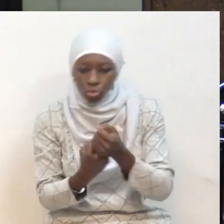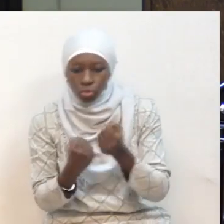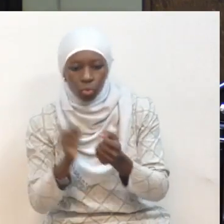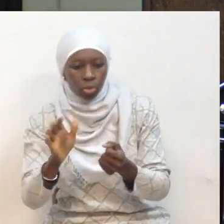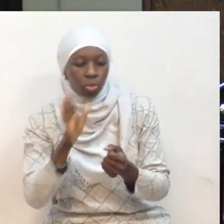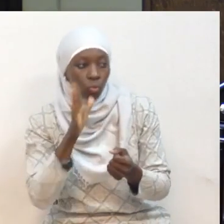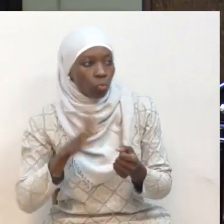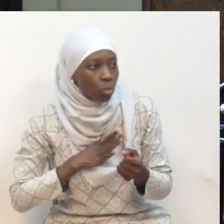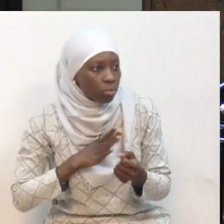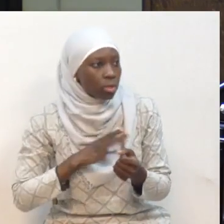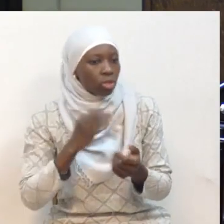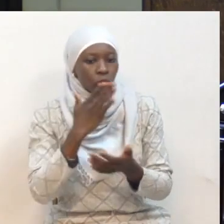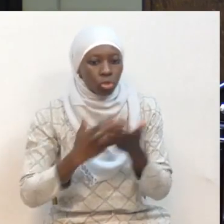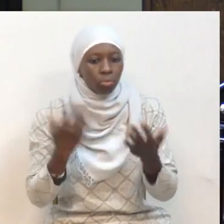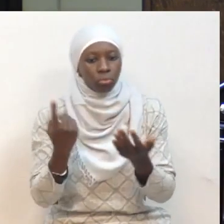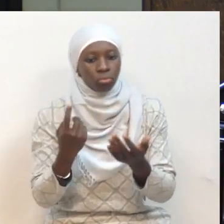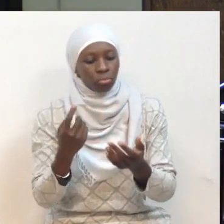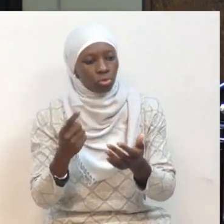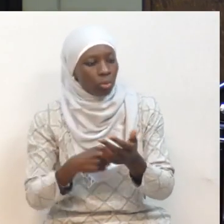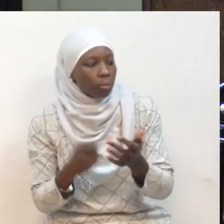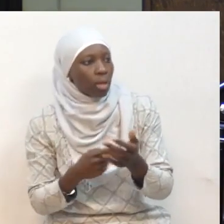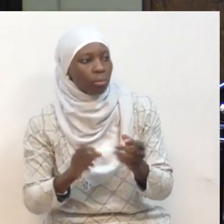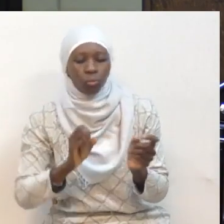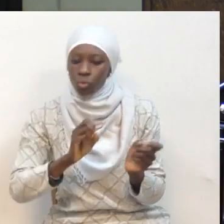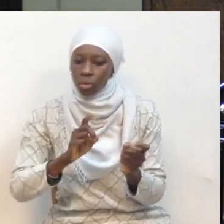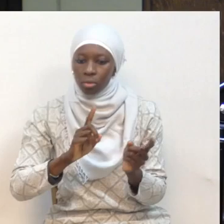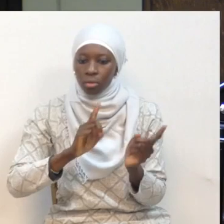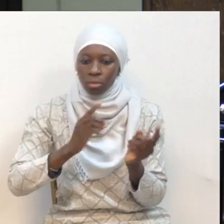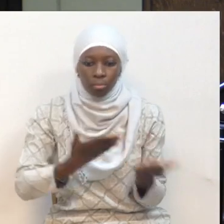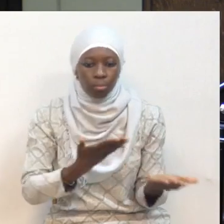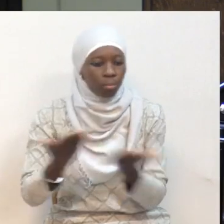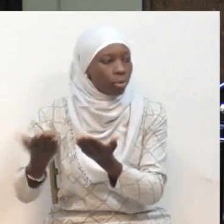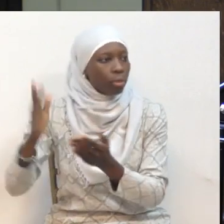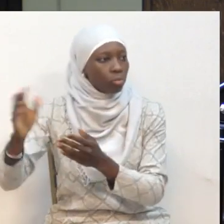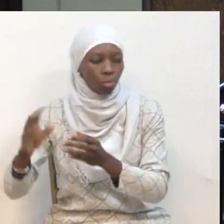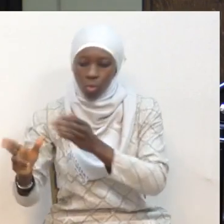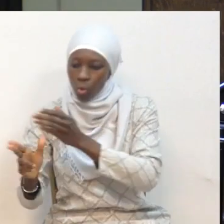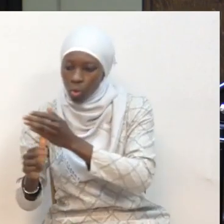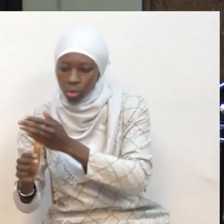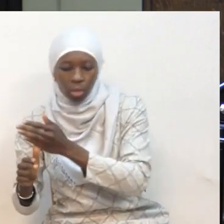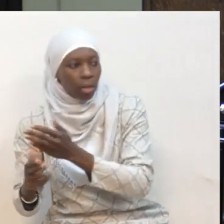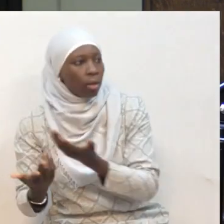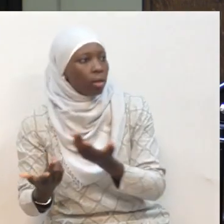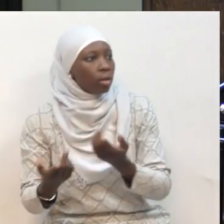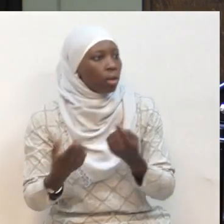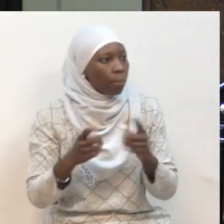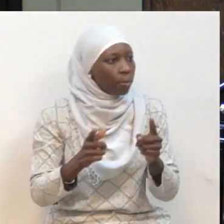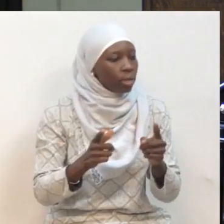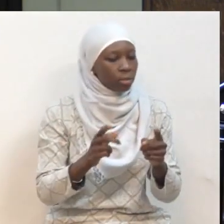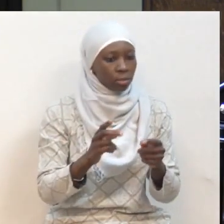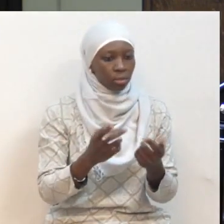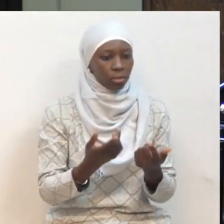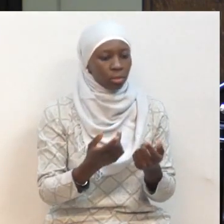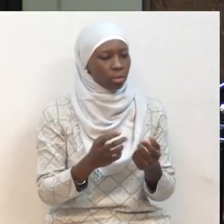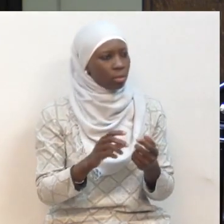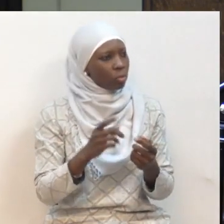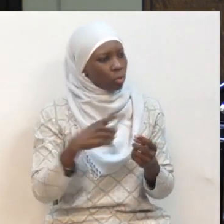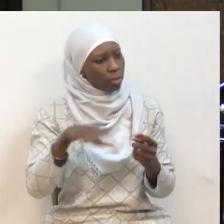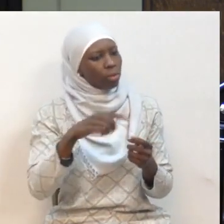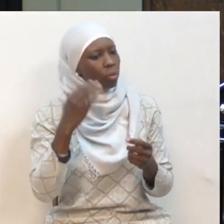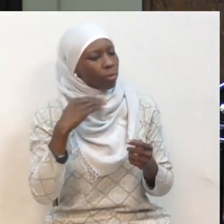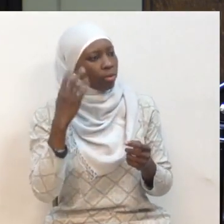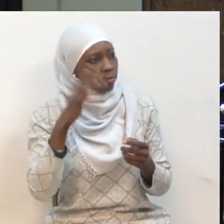more rational in using your resources that we partner with